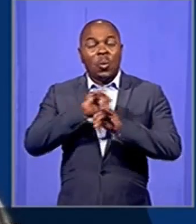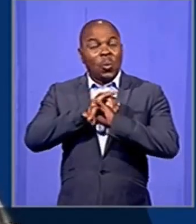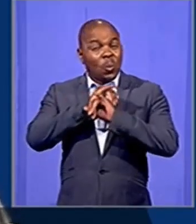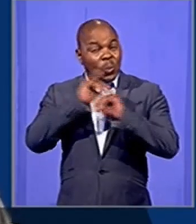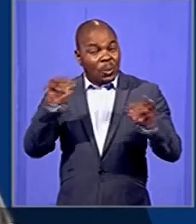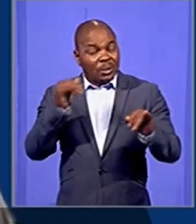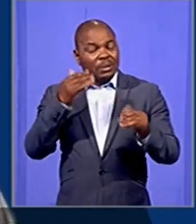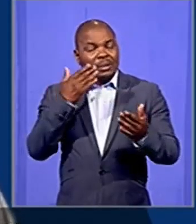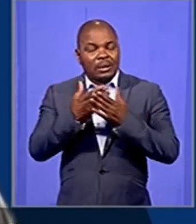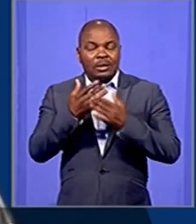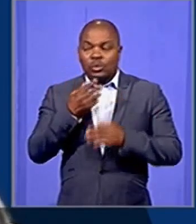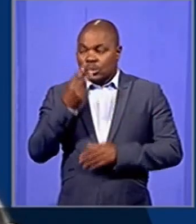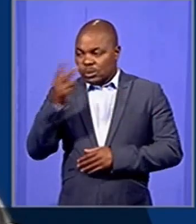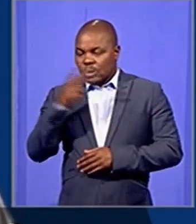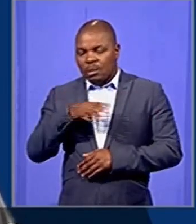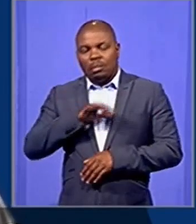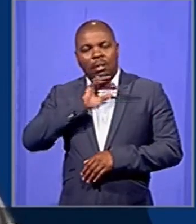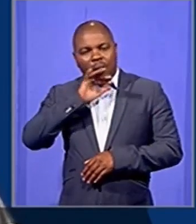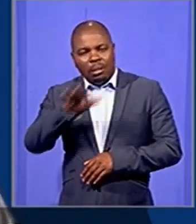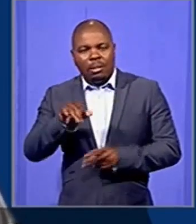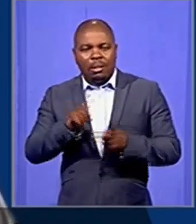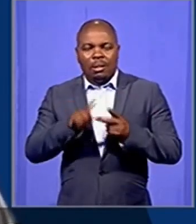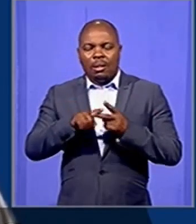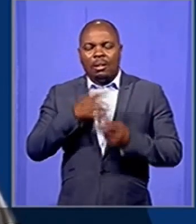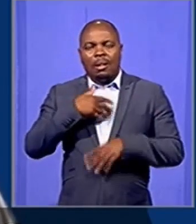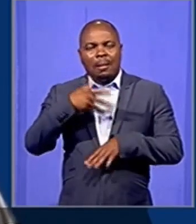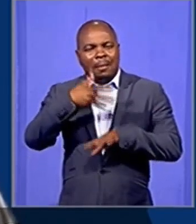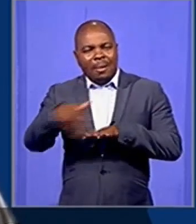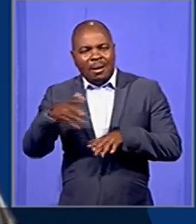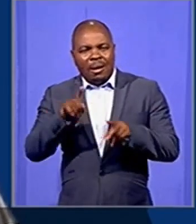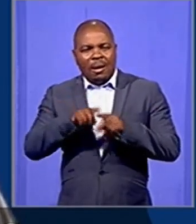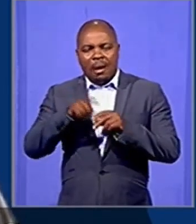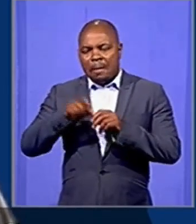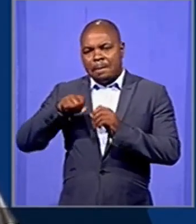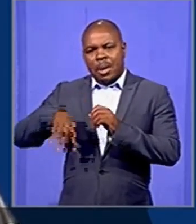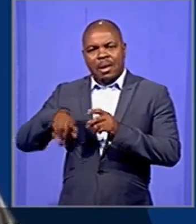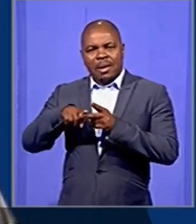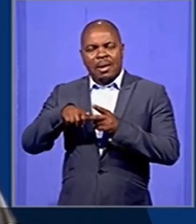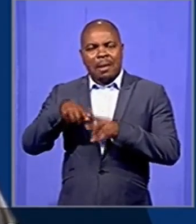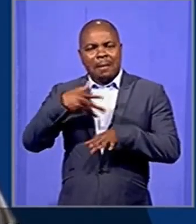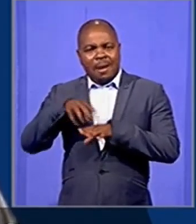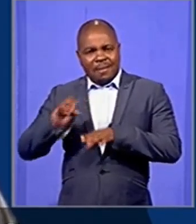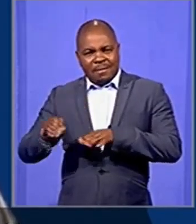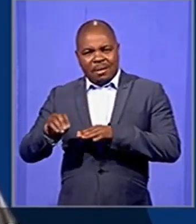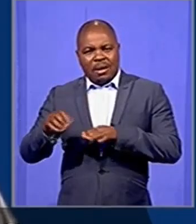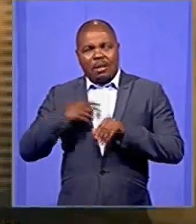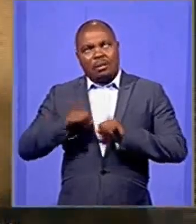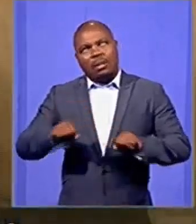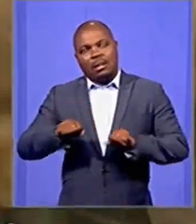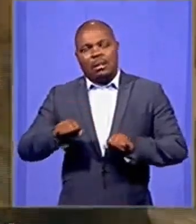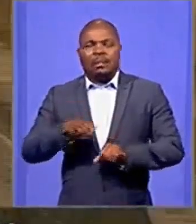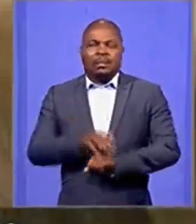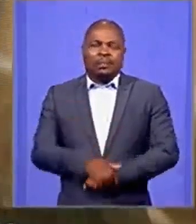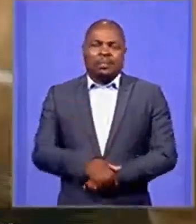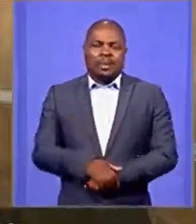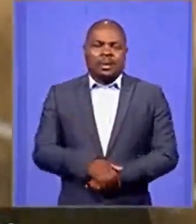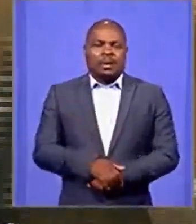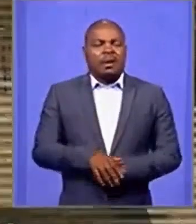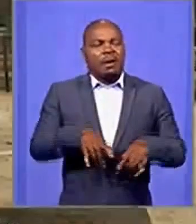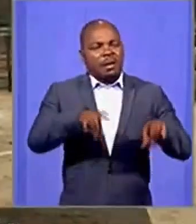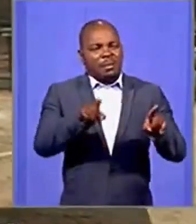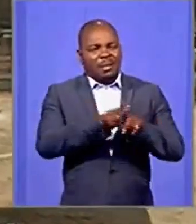may display vomiting, blood from the mouth or in the stool, seizures, and muscle tremors. Diphoofolo tse hlaha tse